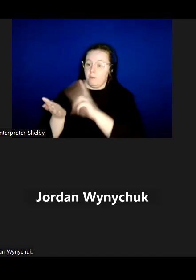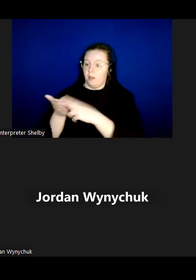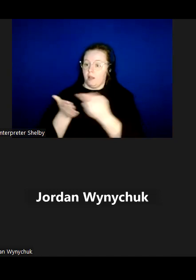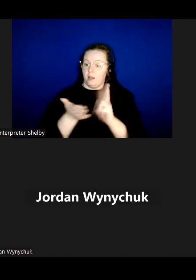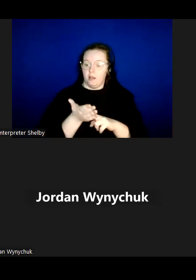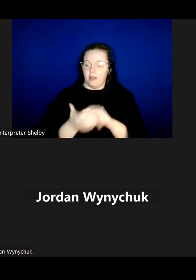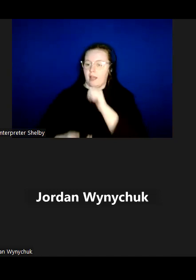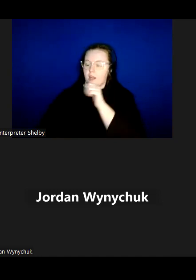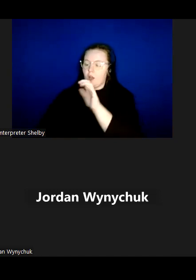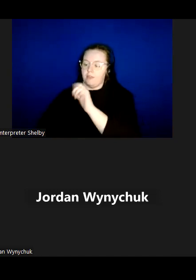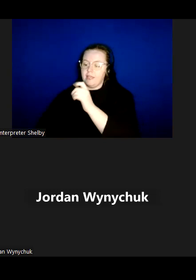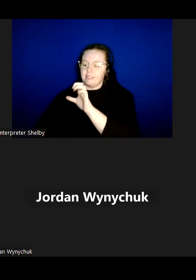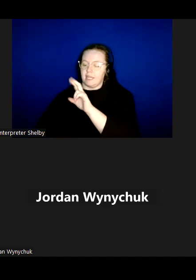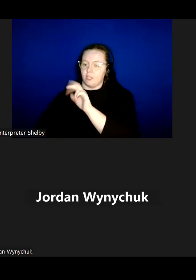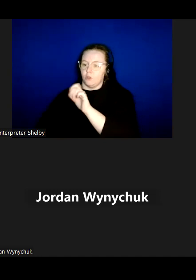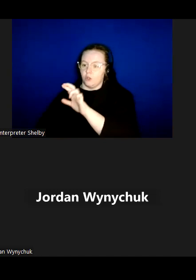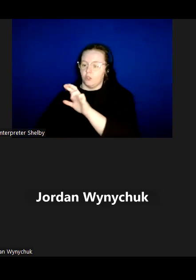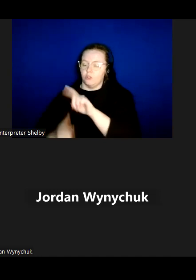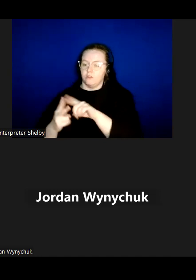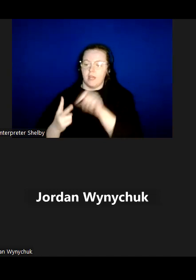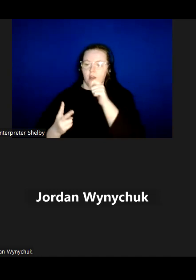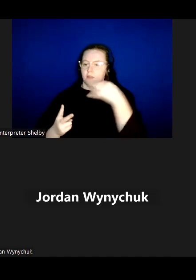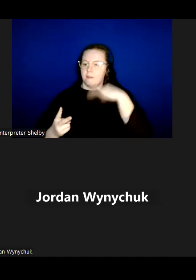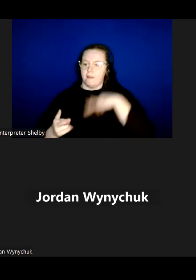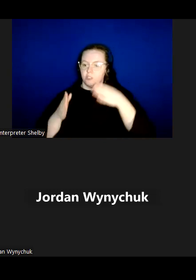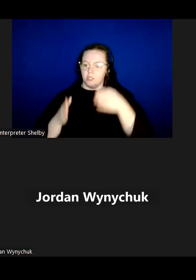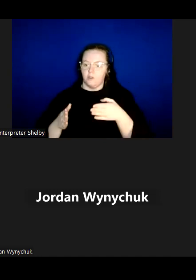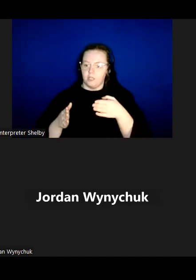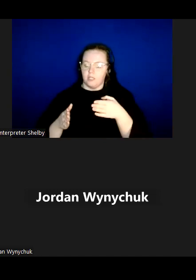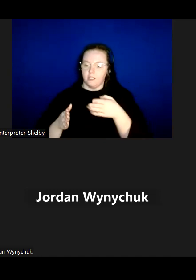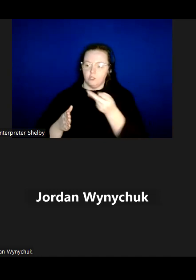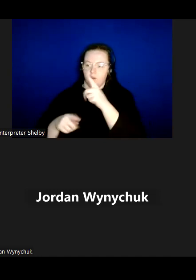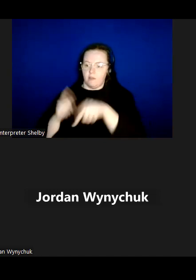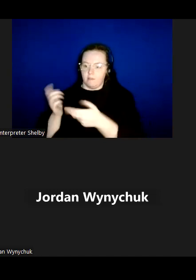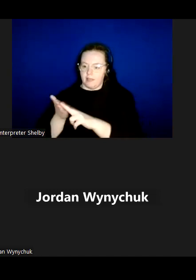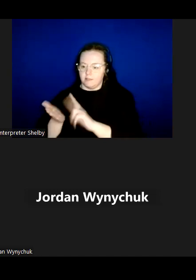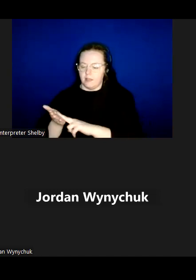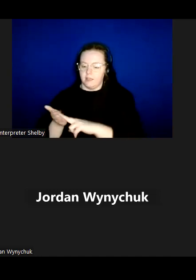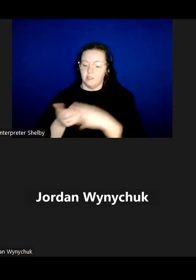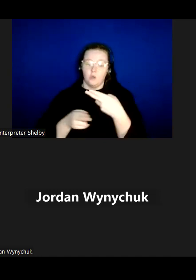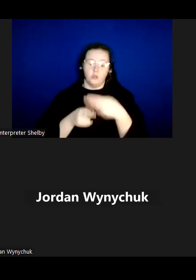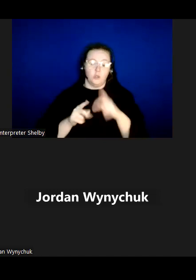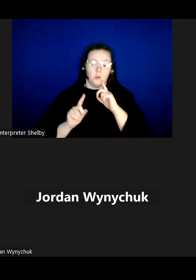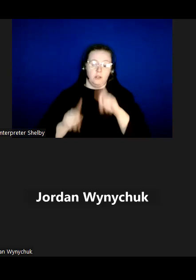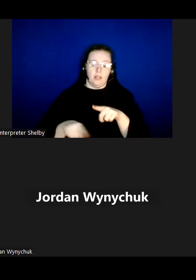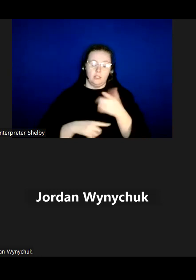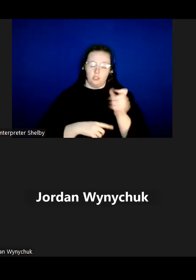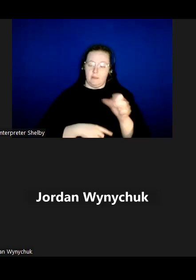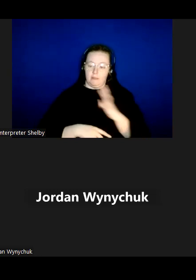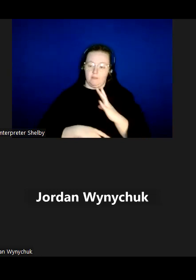the executor and not the beneficiaries of the estate. So, short answer, that one is